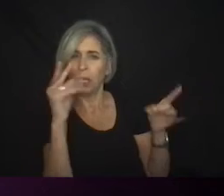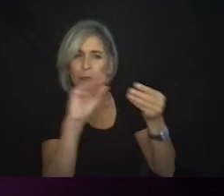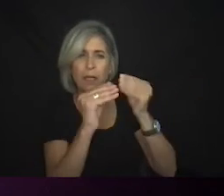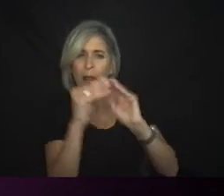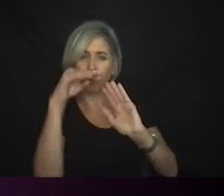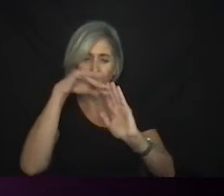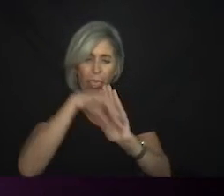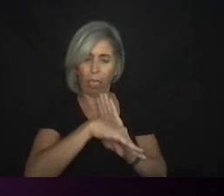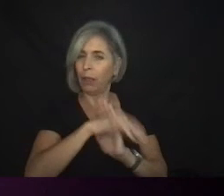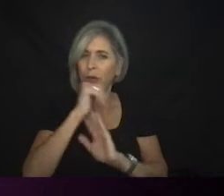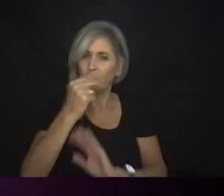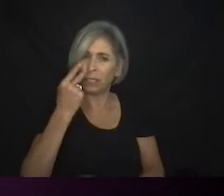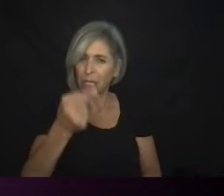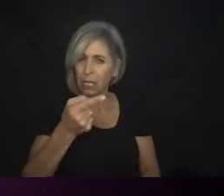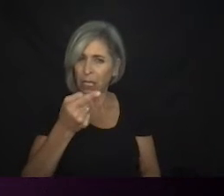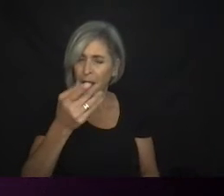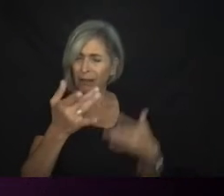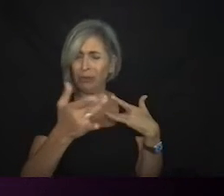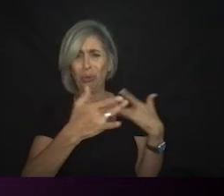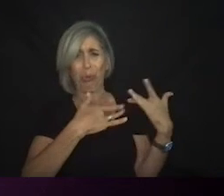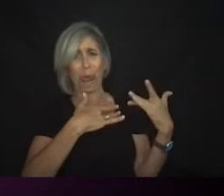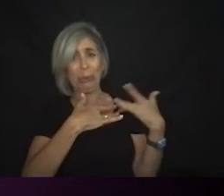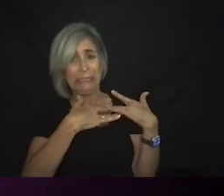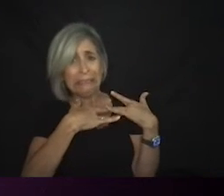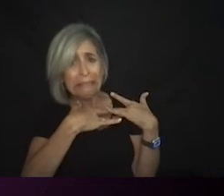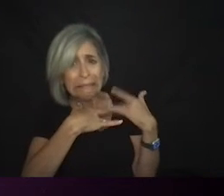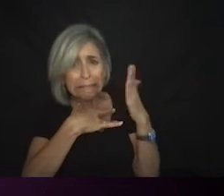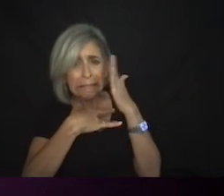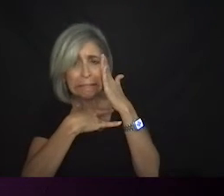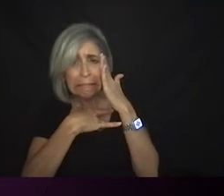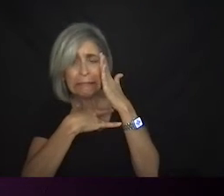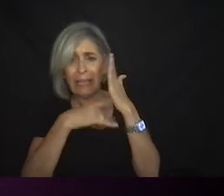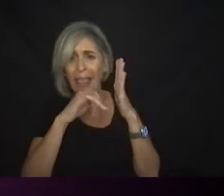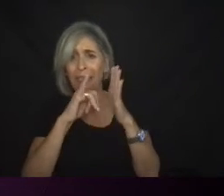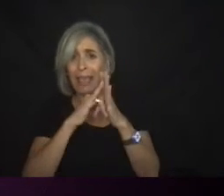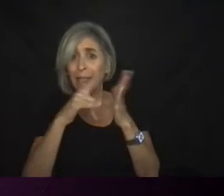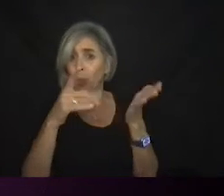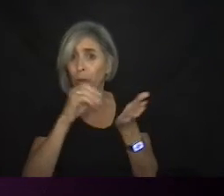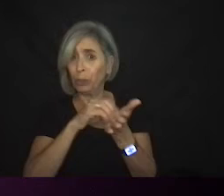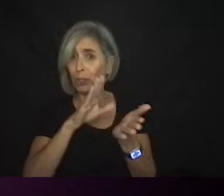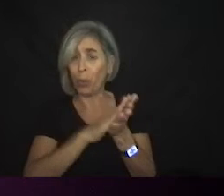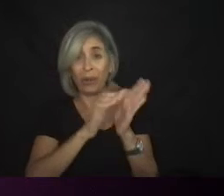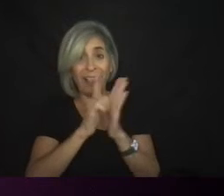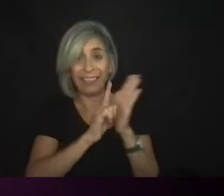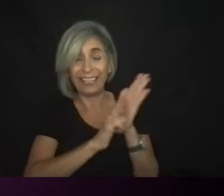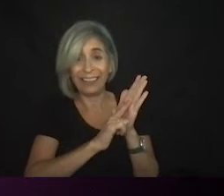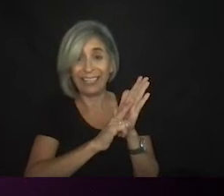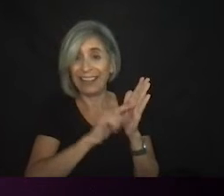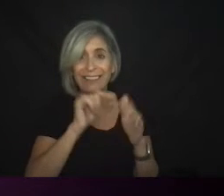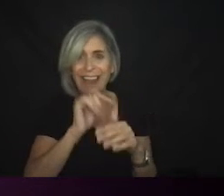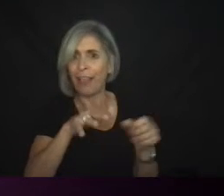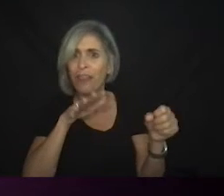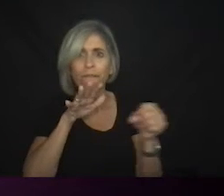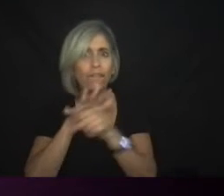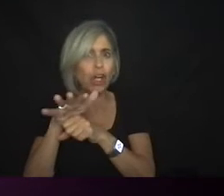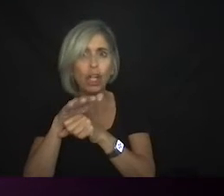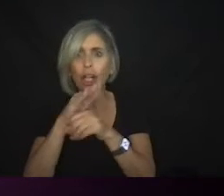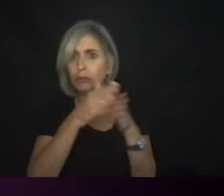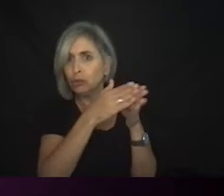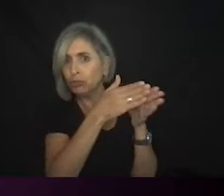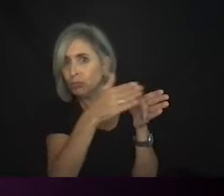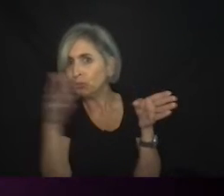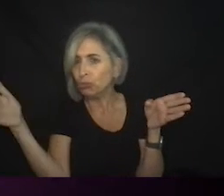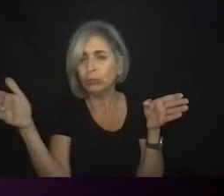And that's very concerning. And these are just like what's reported legally, right? This is not the full scope